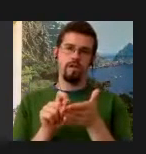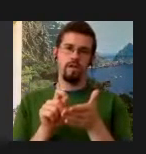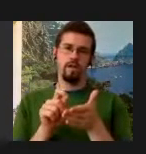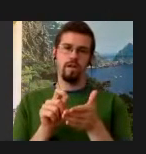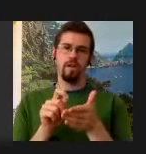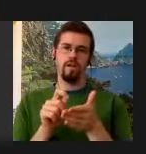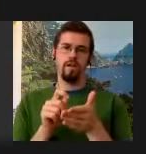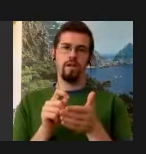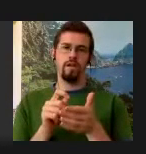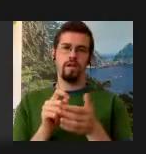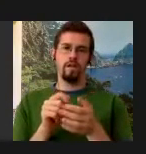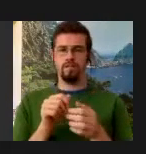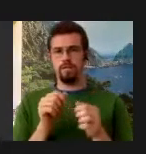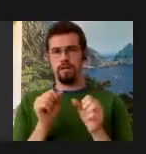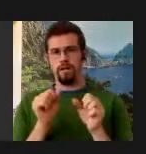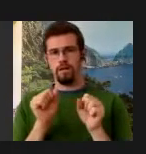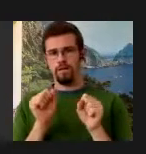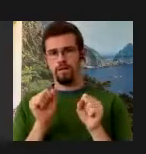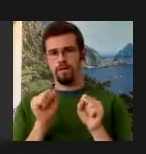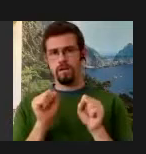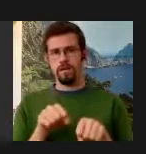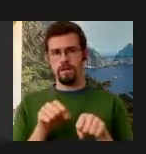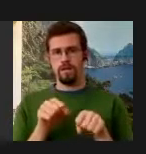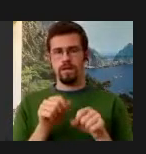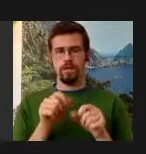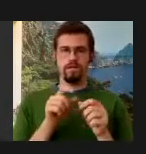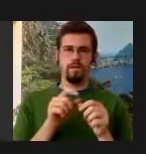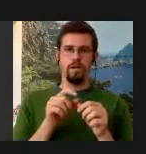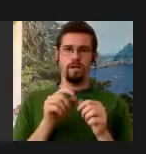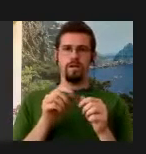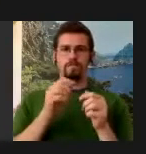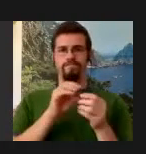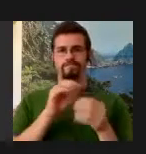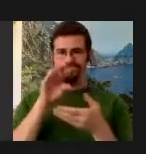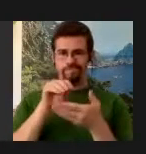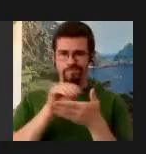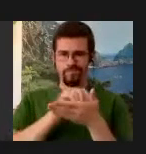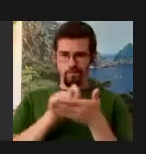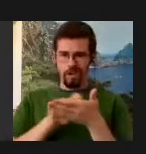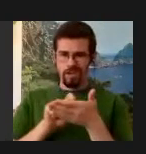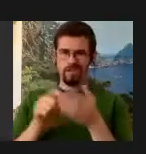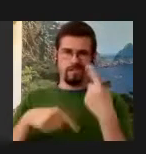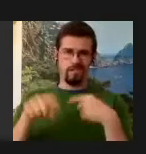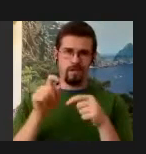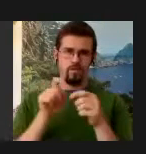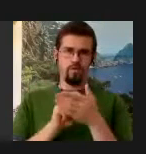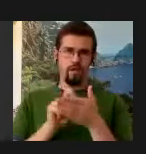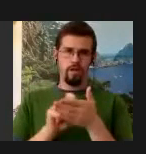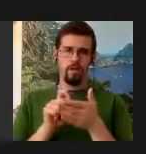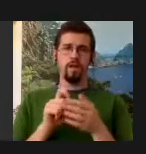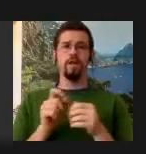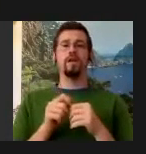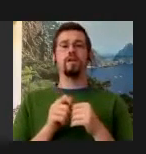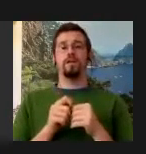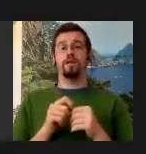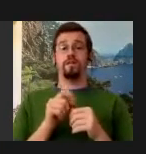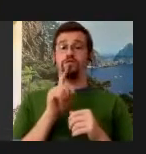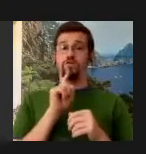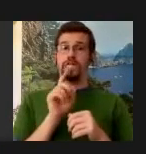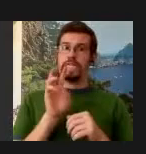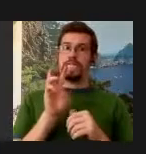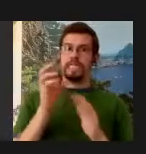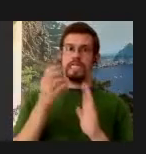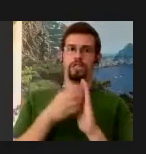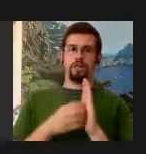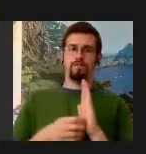the Gospel of Luke, which I tried to translate into sign writing. I'm still in the sixth chapter, so it's really a little